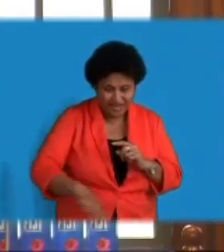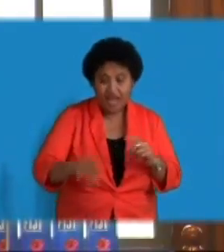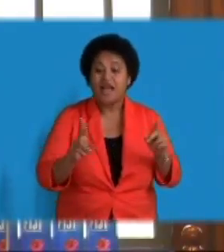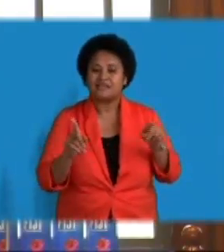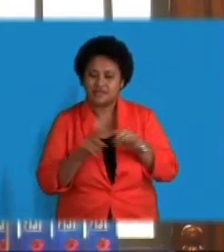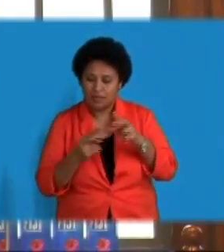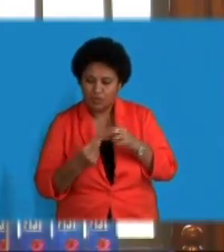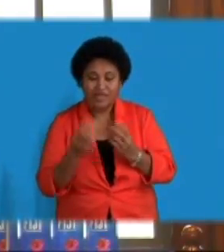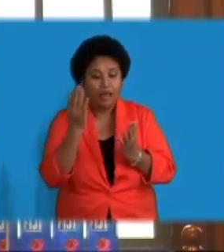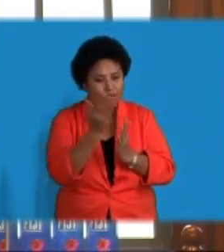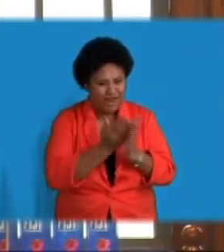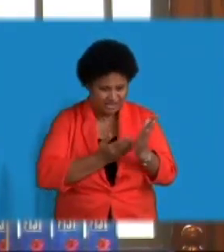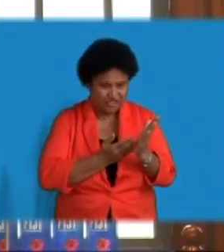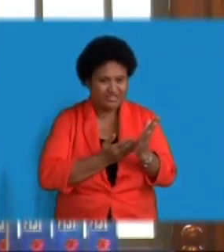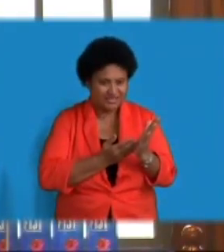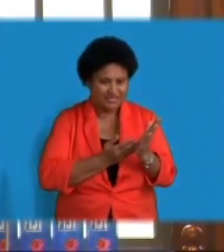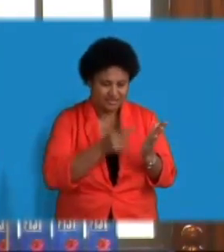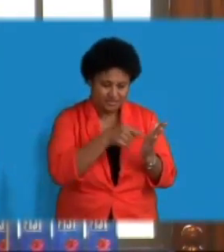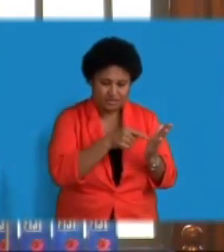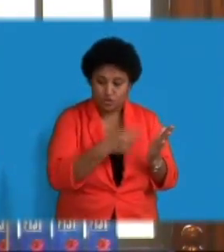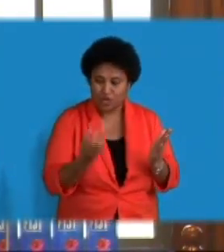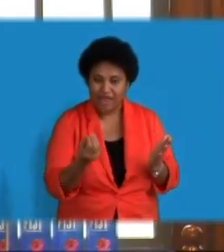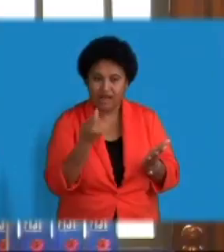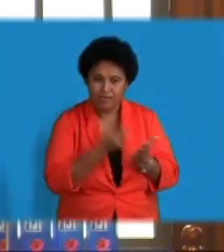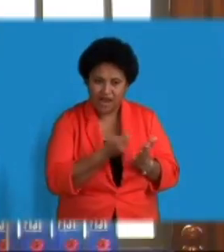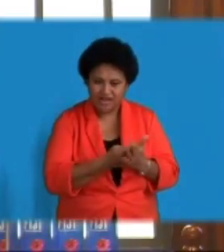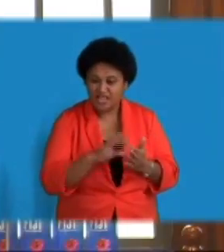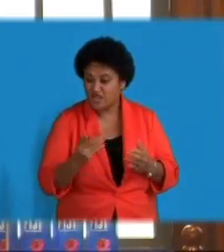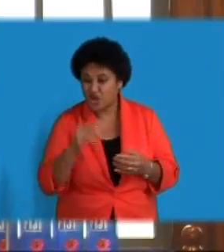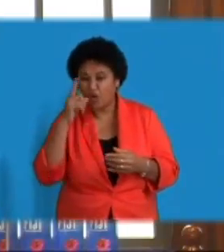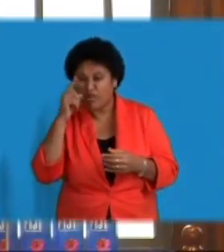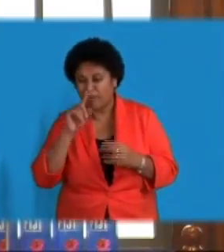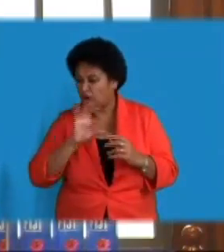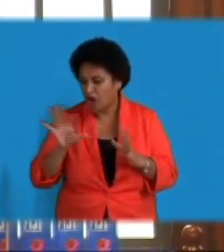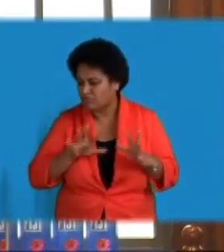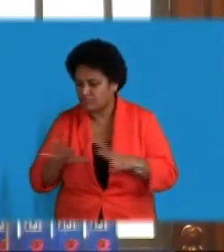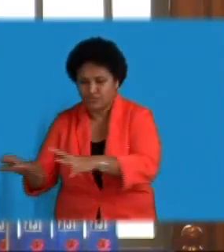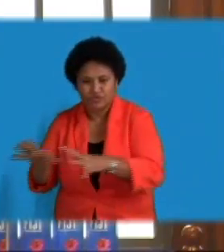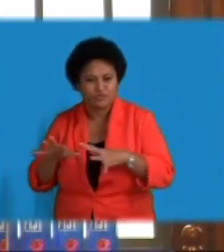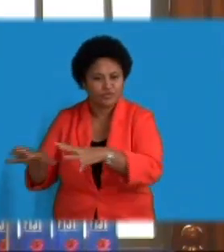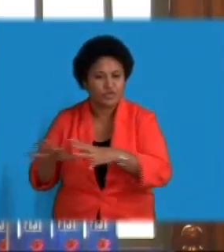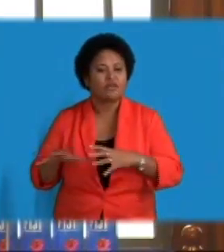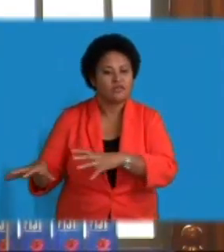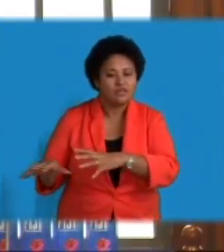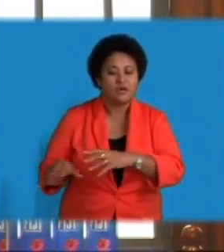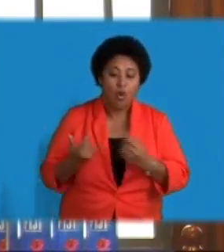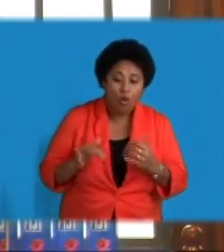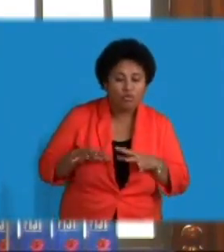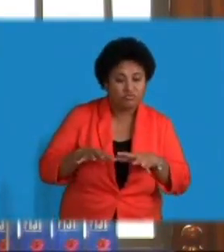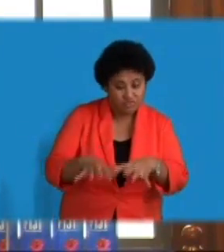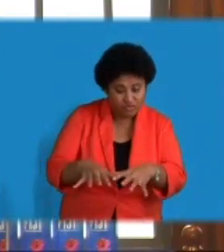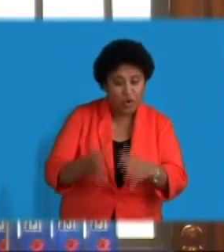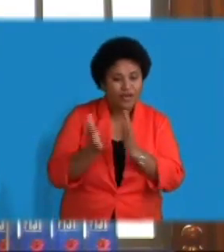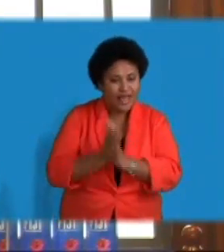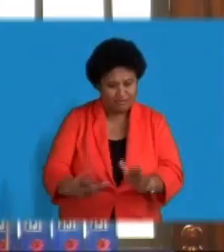budget requirement. It will avoid people squatting on vacant land. That will